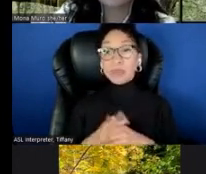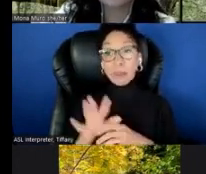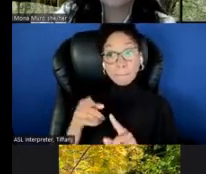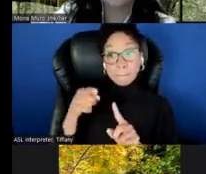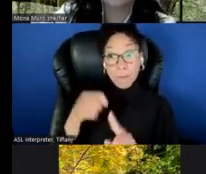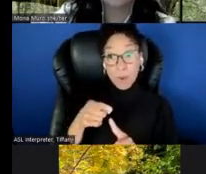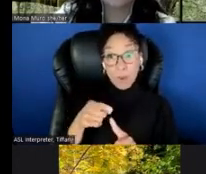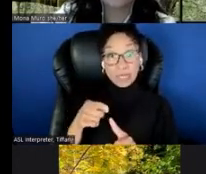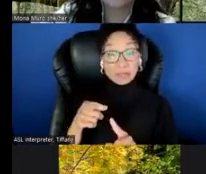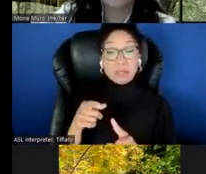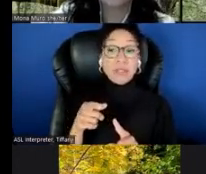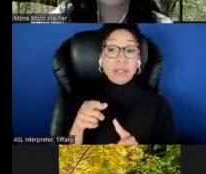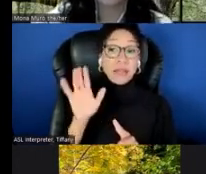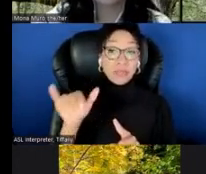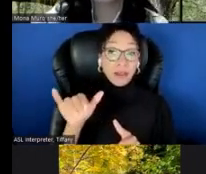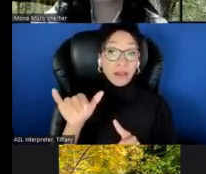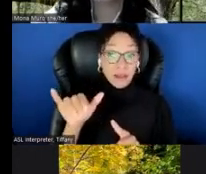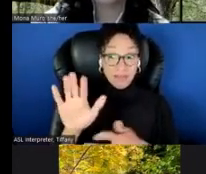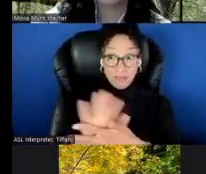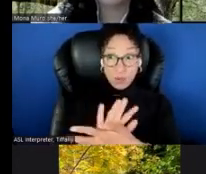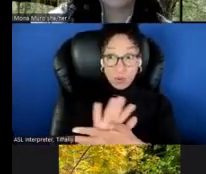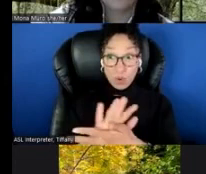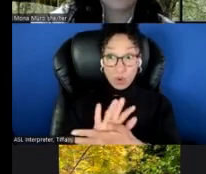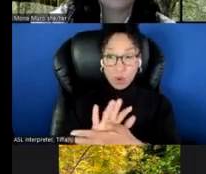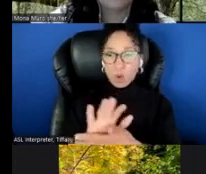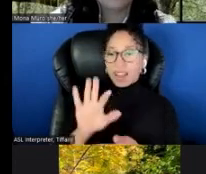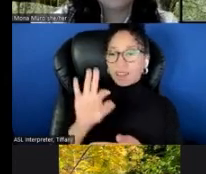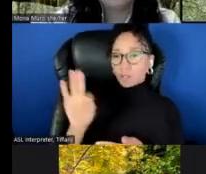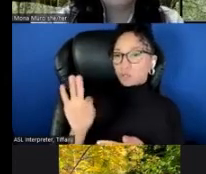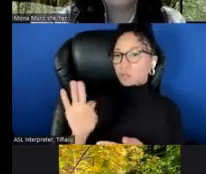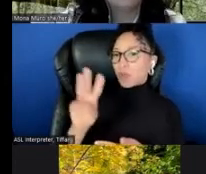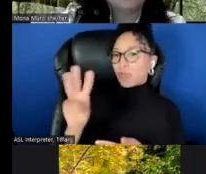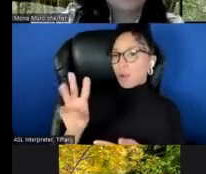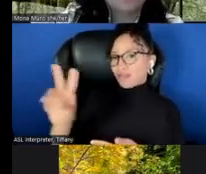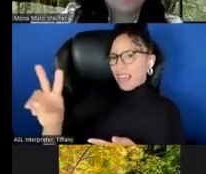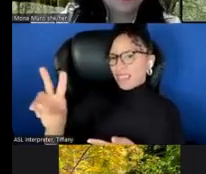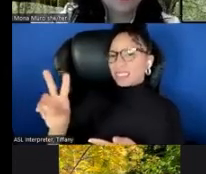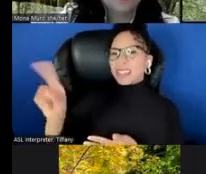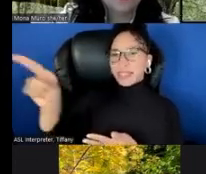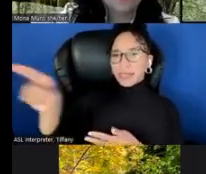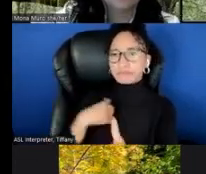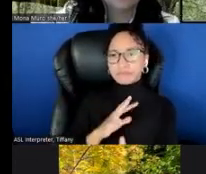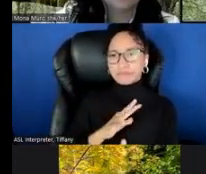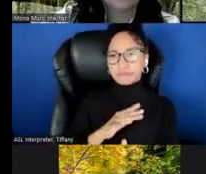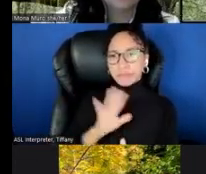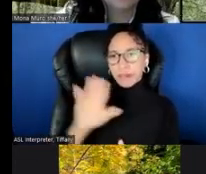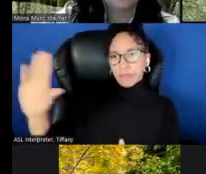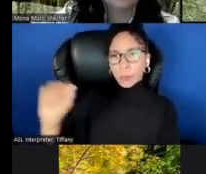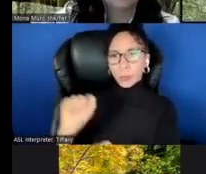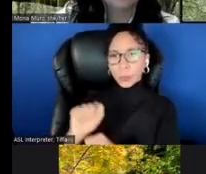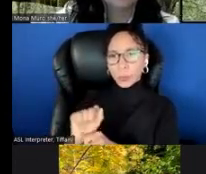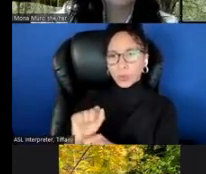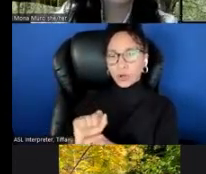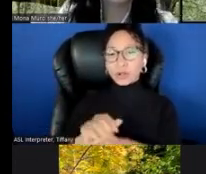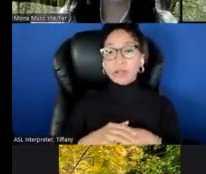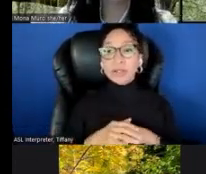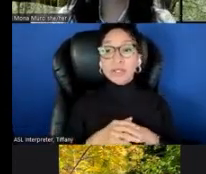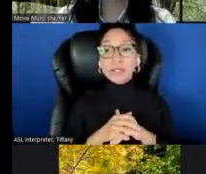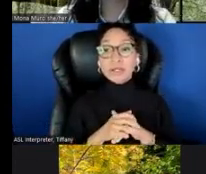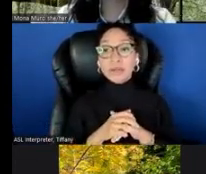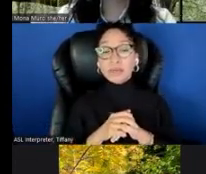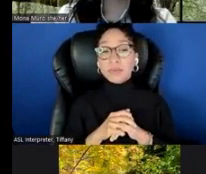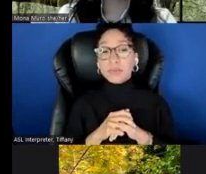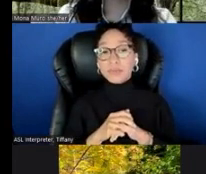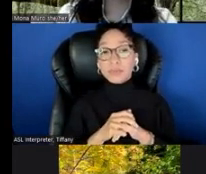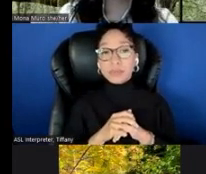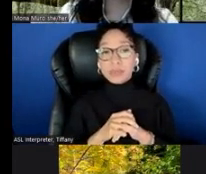were created by an organization called Futures Without Violence. You're probably familiar with them. If you're not, I commend their work to you. The overview that I want to provide before we get